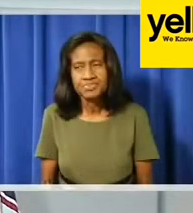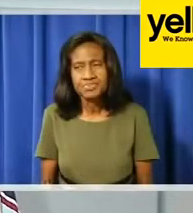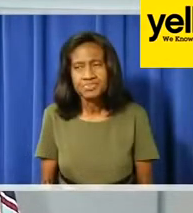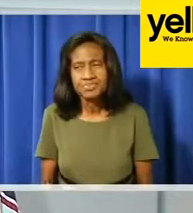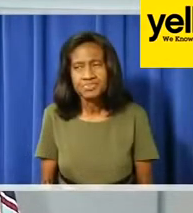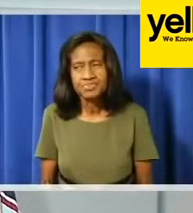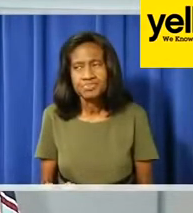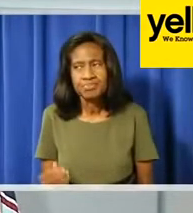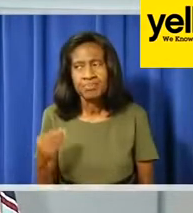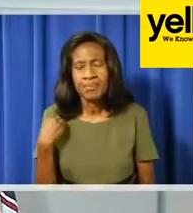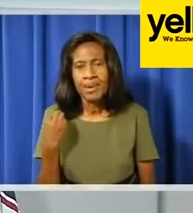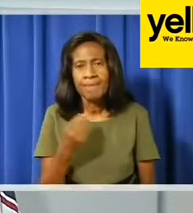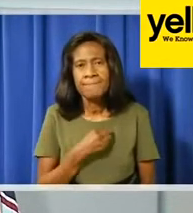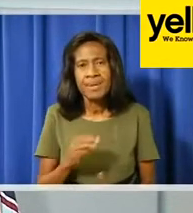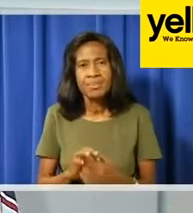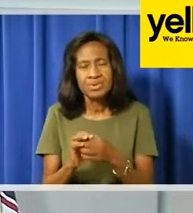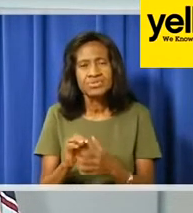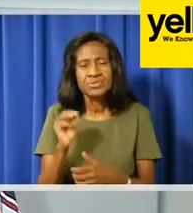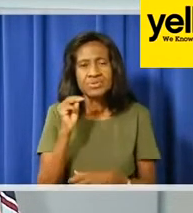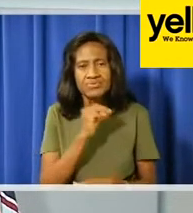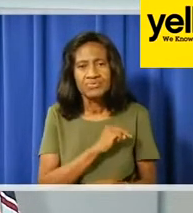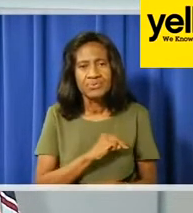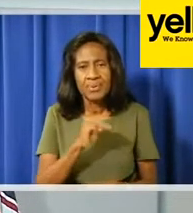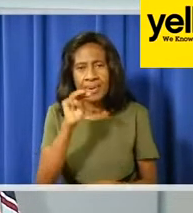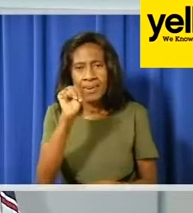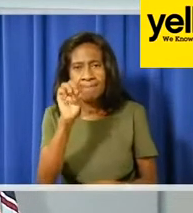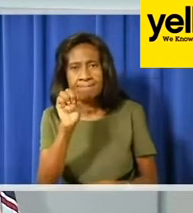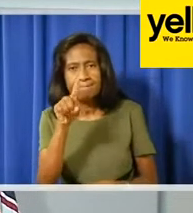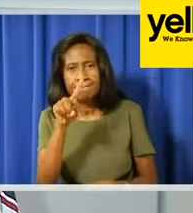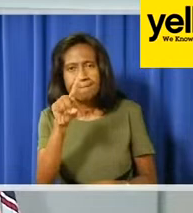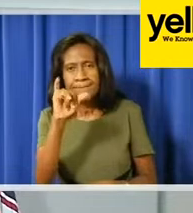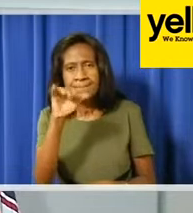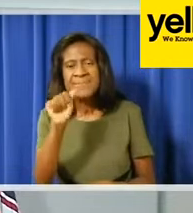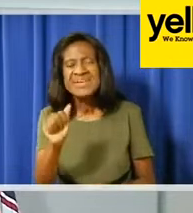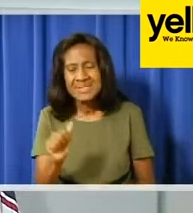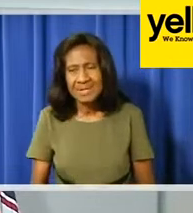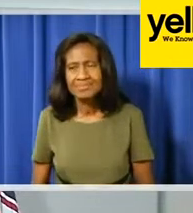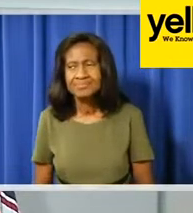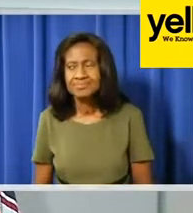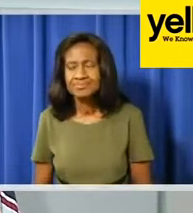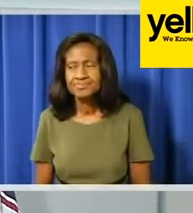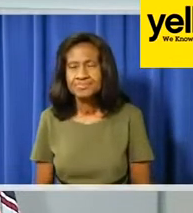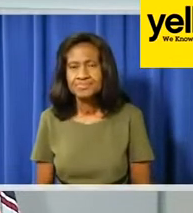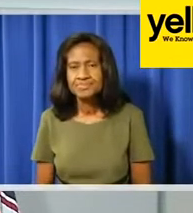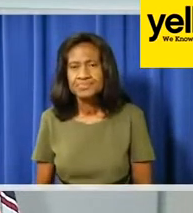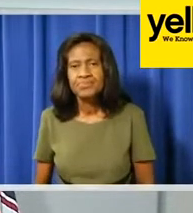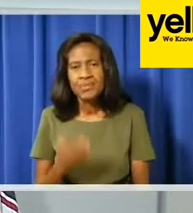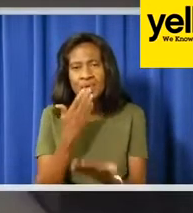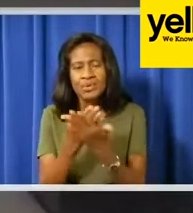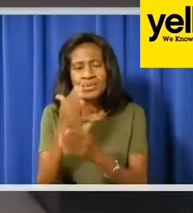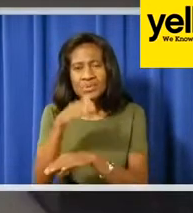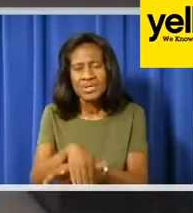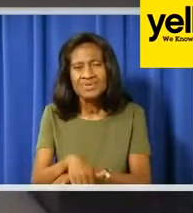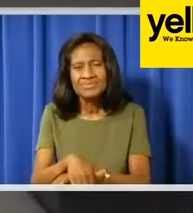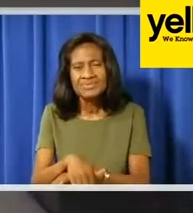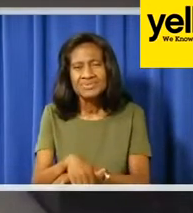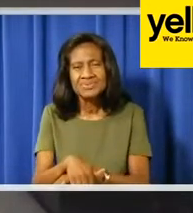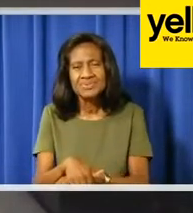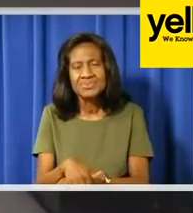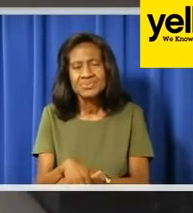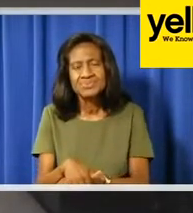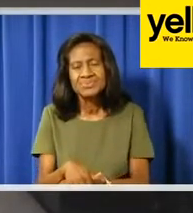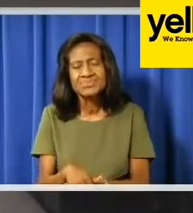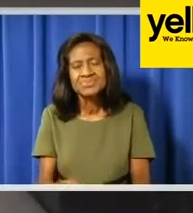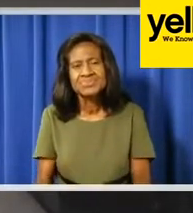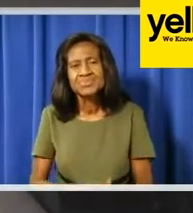All right, guys. Beginning with Ralph from the Canadian Times. Hey, good afternoon, Donna. Thank you. Good afternoon, members